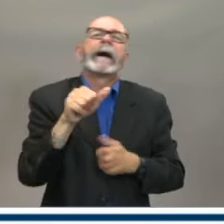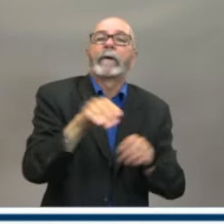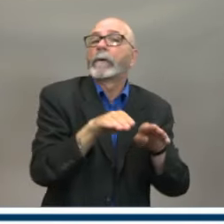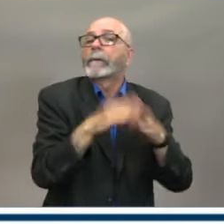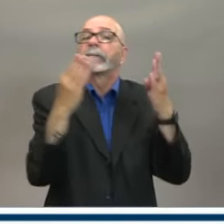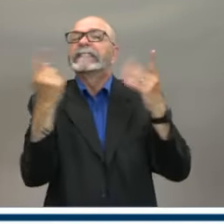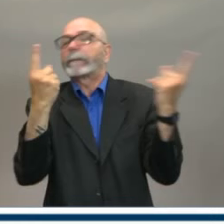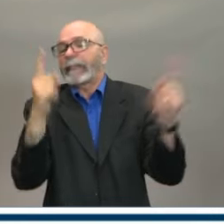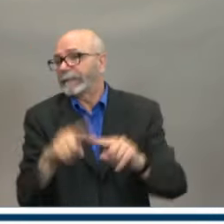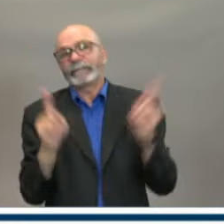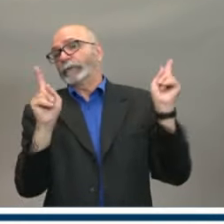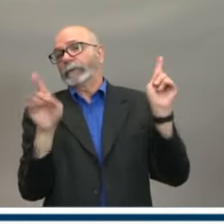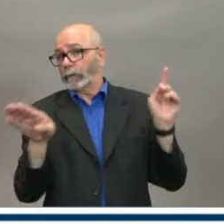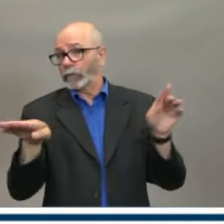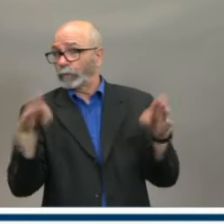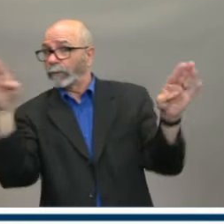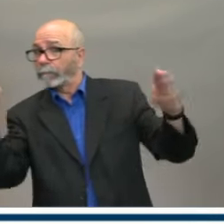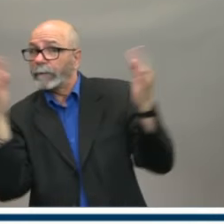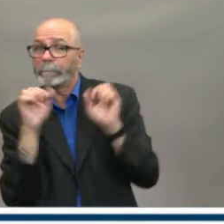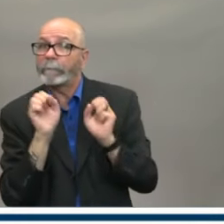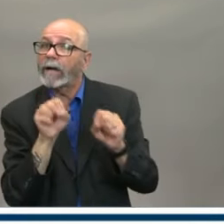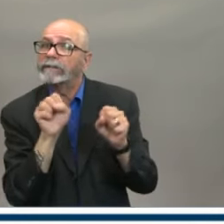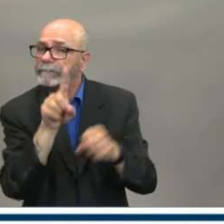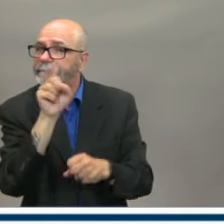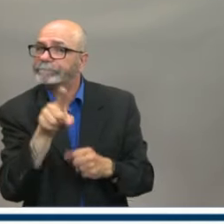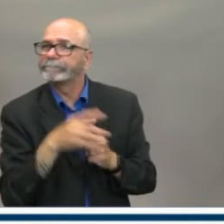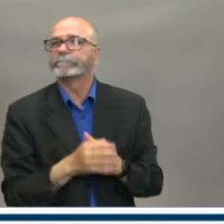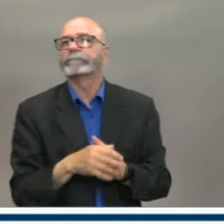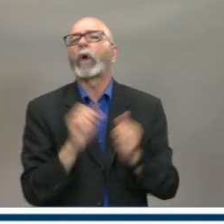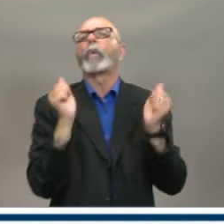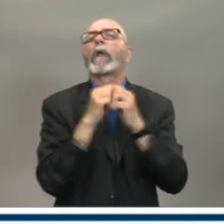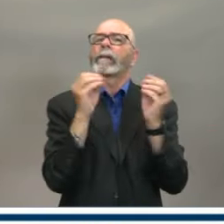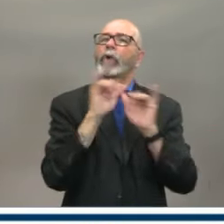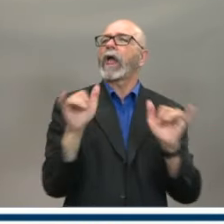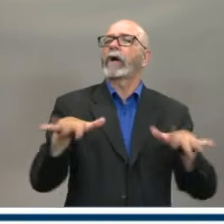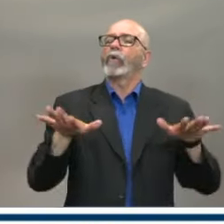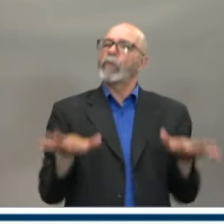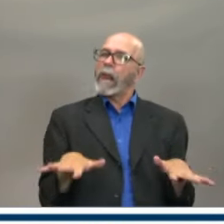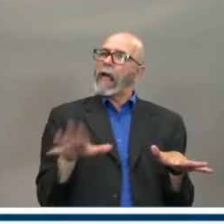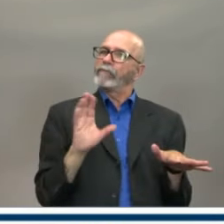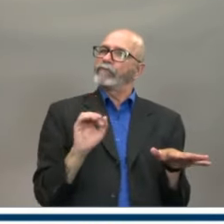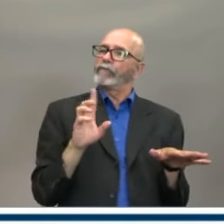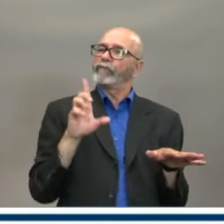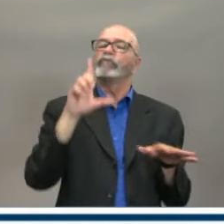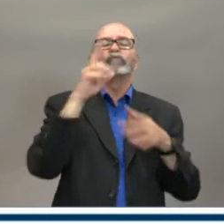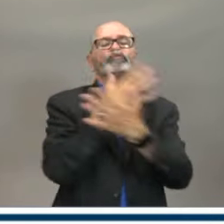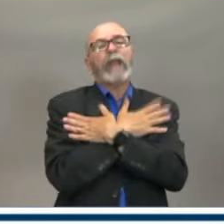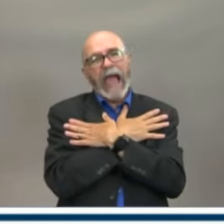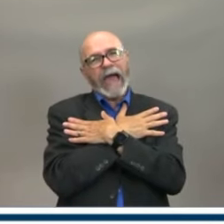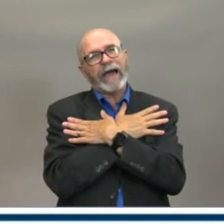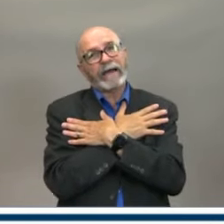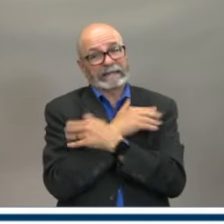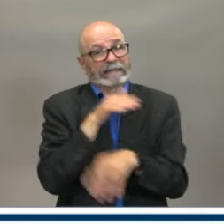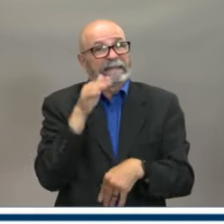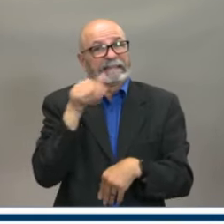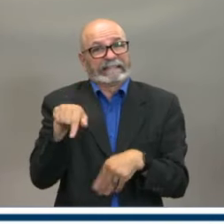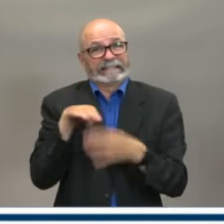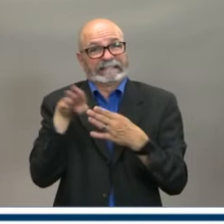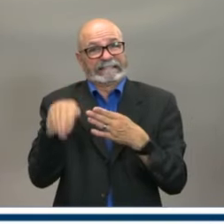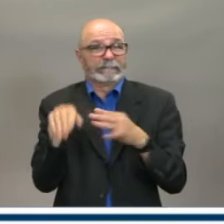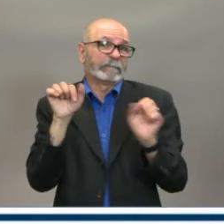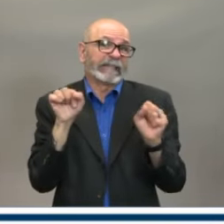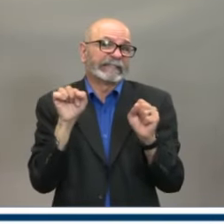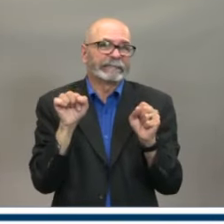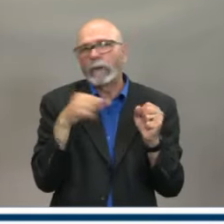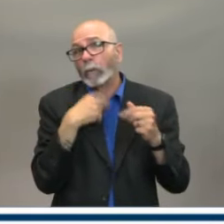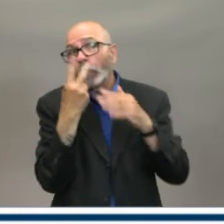what measures could be somewhat relaxed in the very near future that Nova Scotians could be looking forward